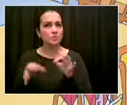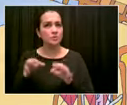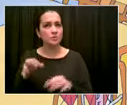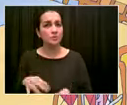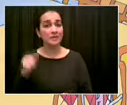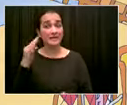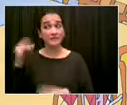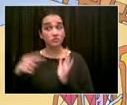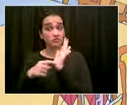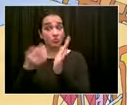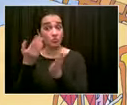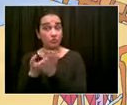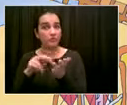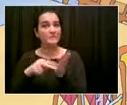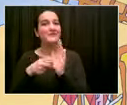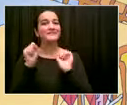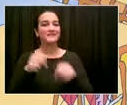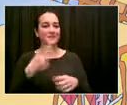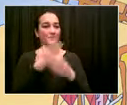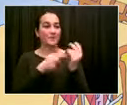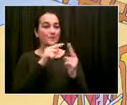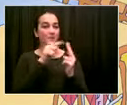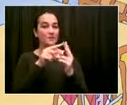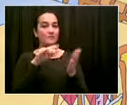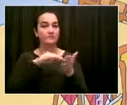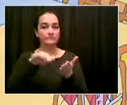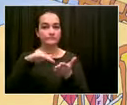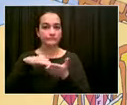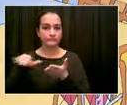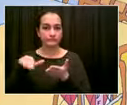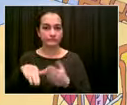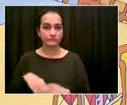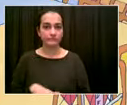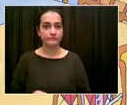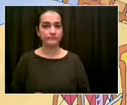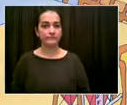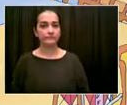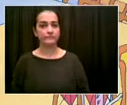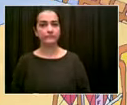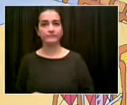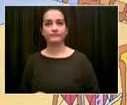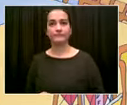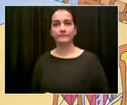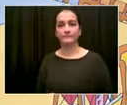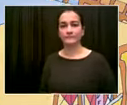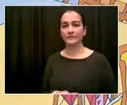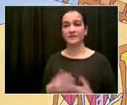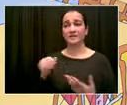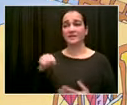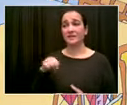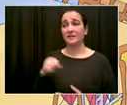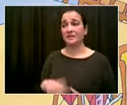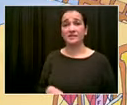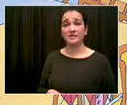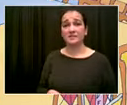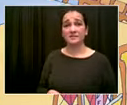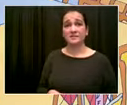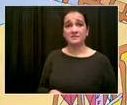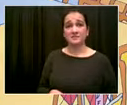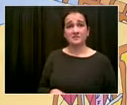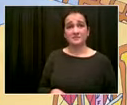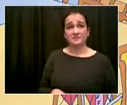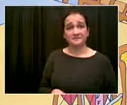done is unacceptable. And any member of the NYPD who withheld evidence didn't fulfill their oath.